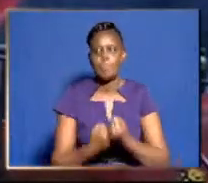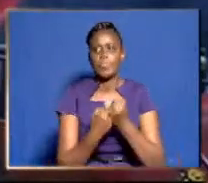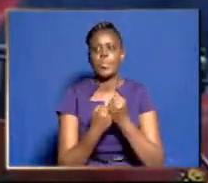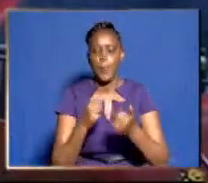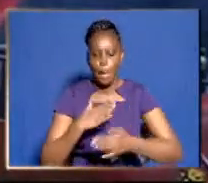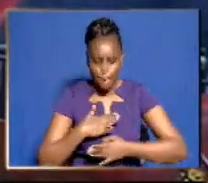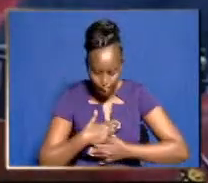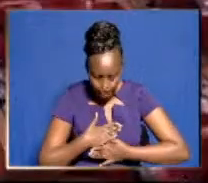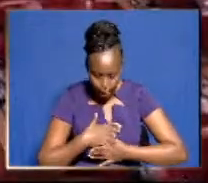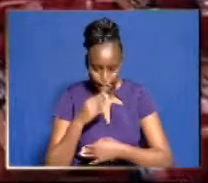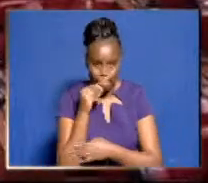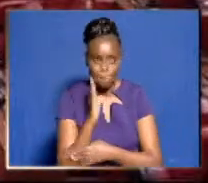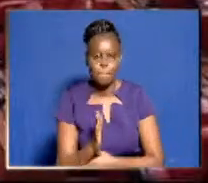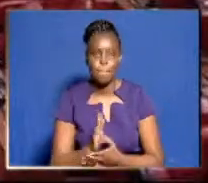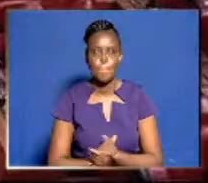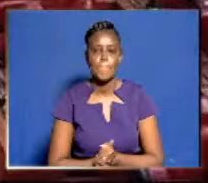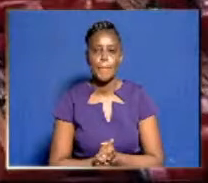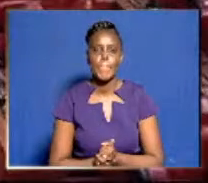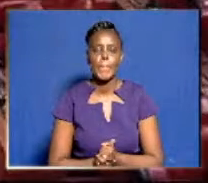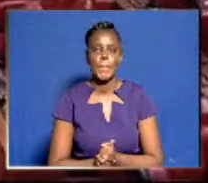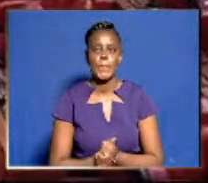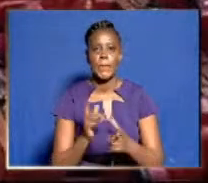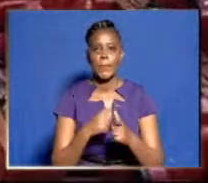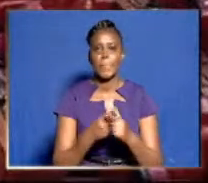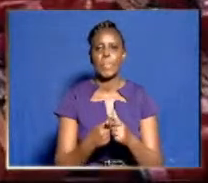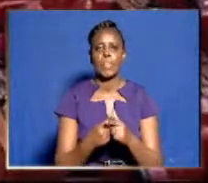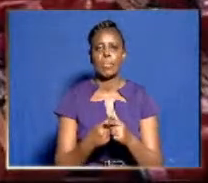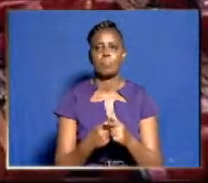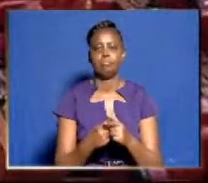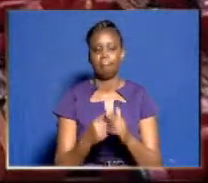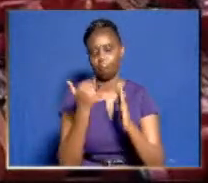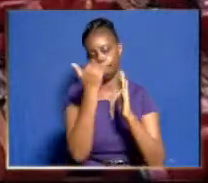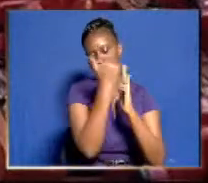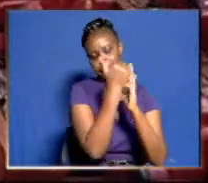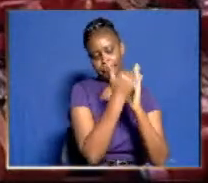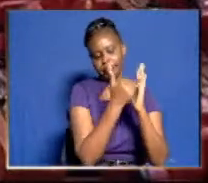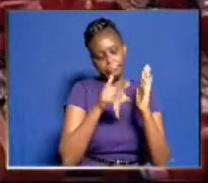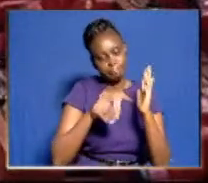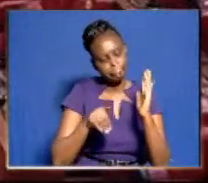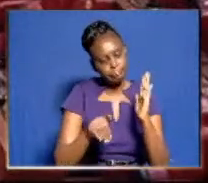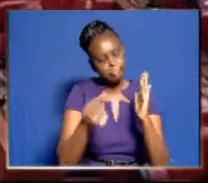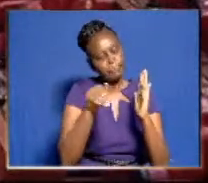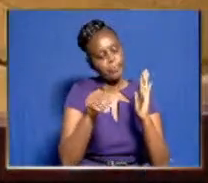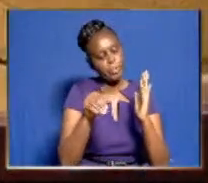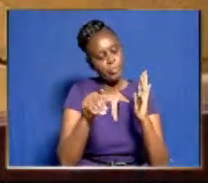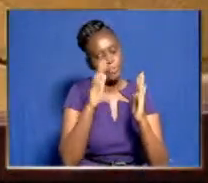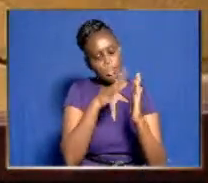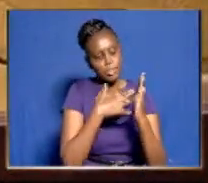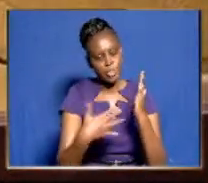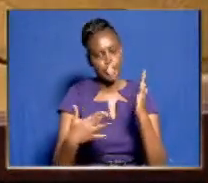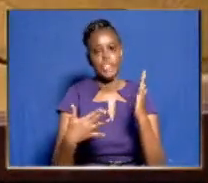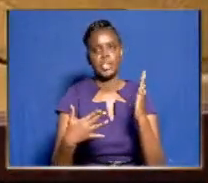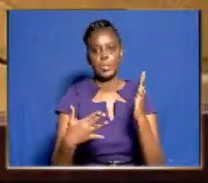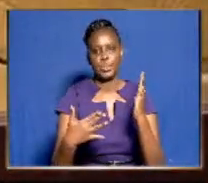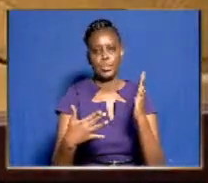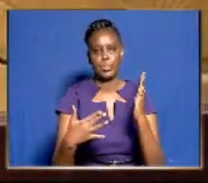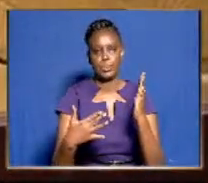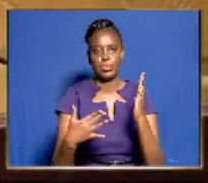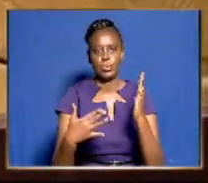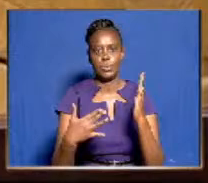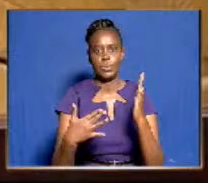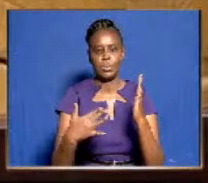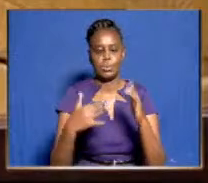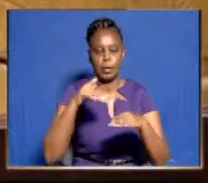Speaker. Okay, so we will go by the second schedule of the standing order in terms of citing